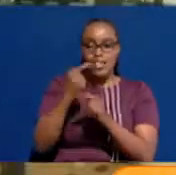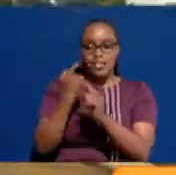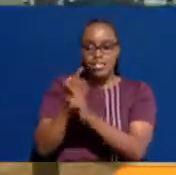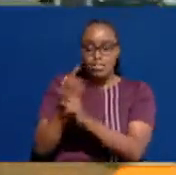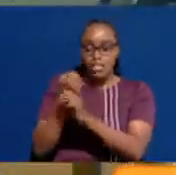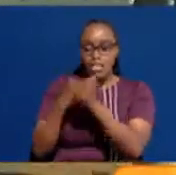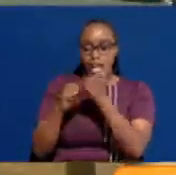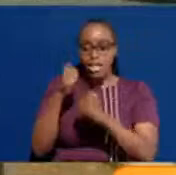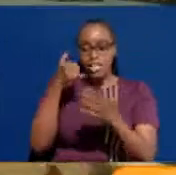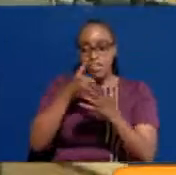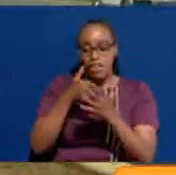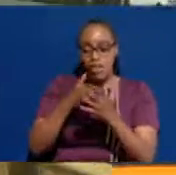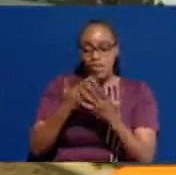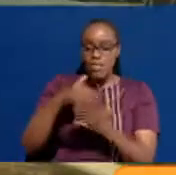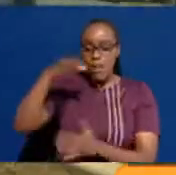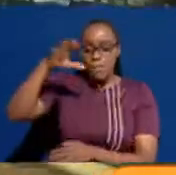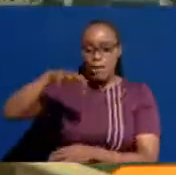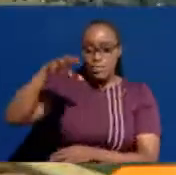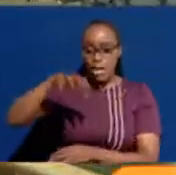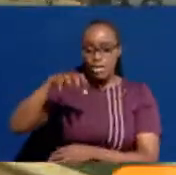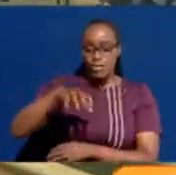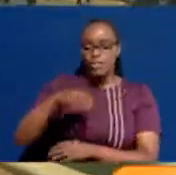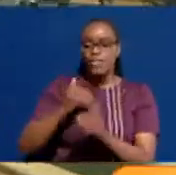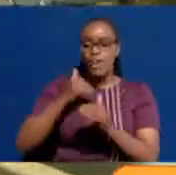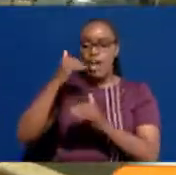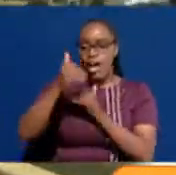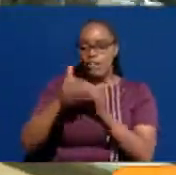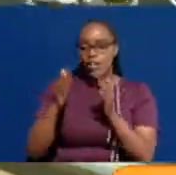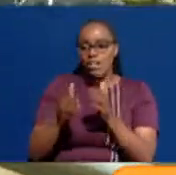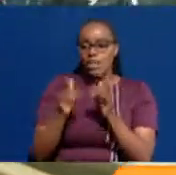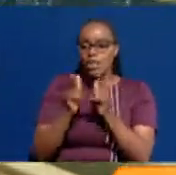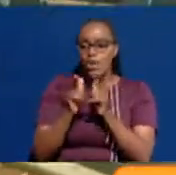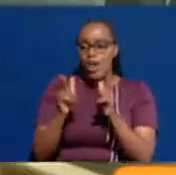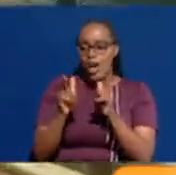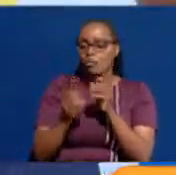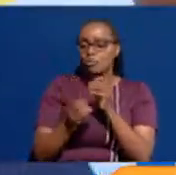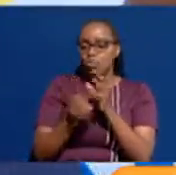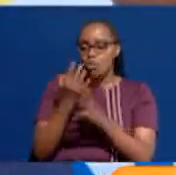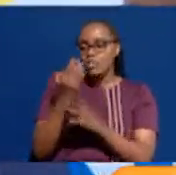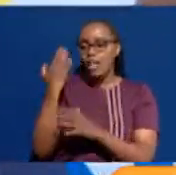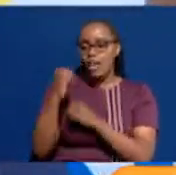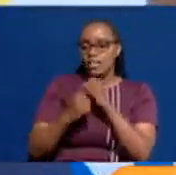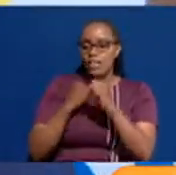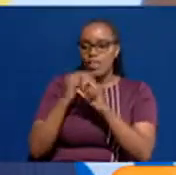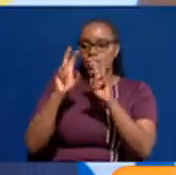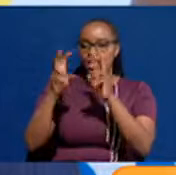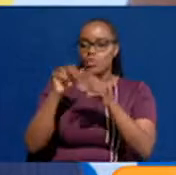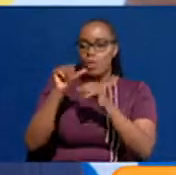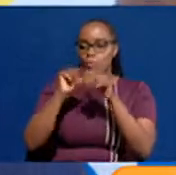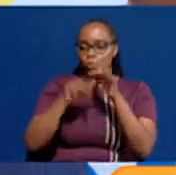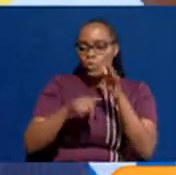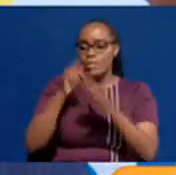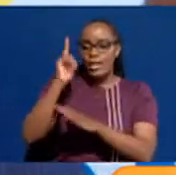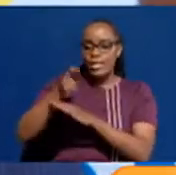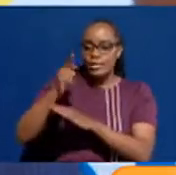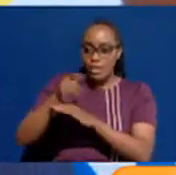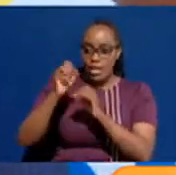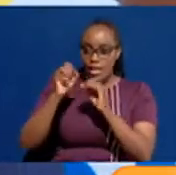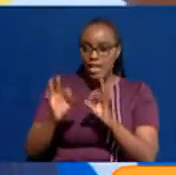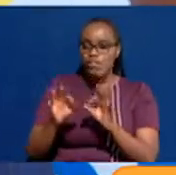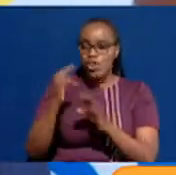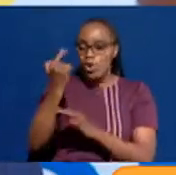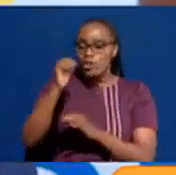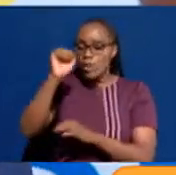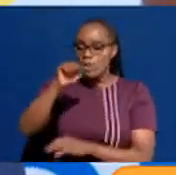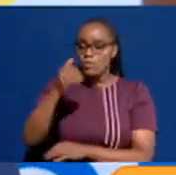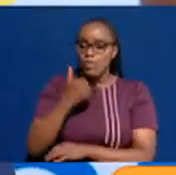accidents involving public service vehicles shortly after the road was launched last year. The issue is discipline. If only we